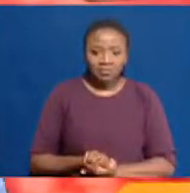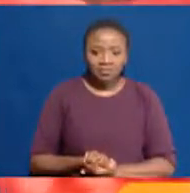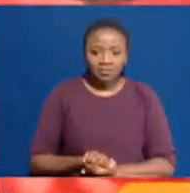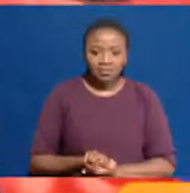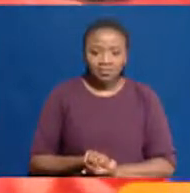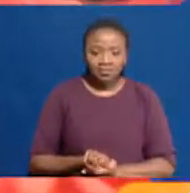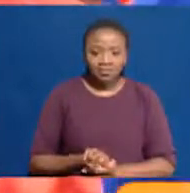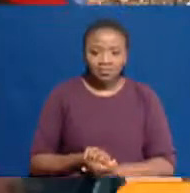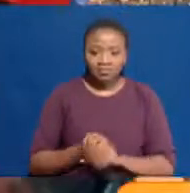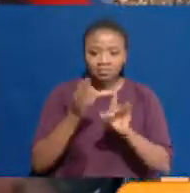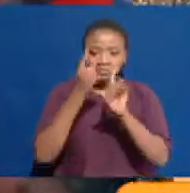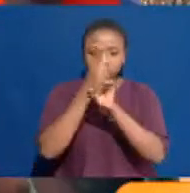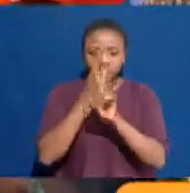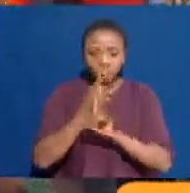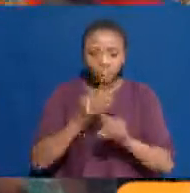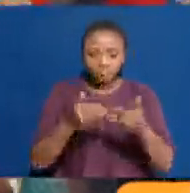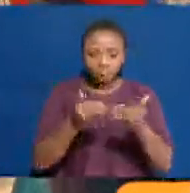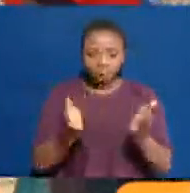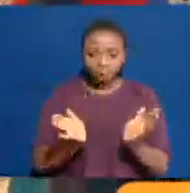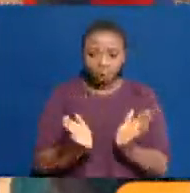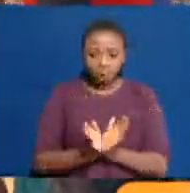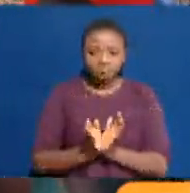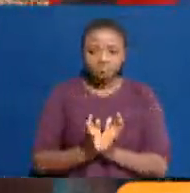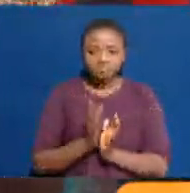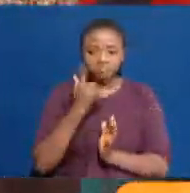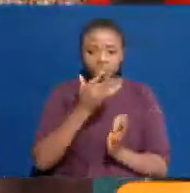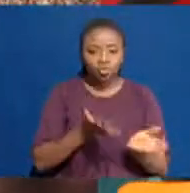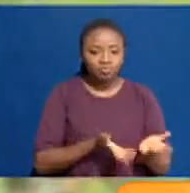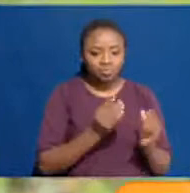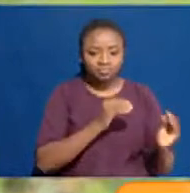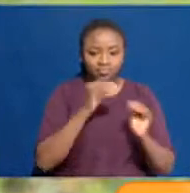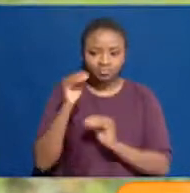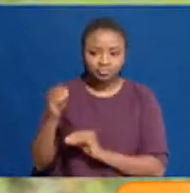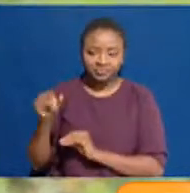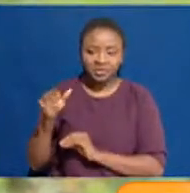A few of the displaced families are gathered here to worship.